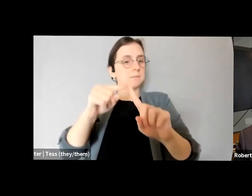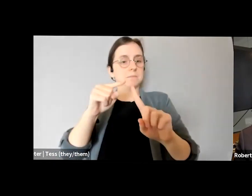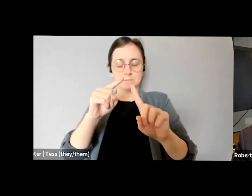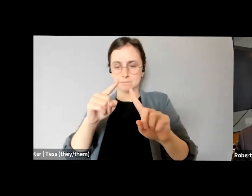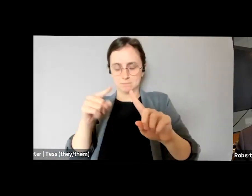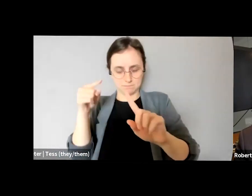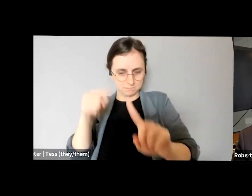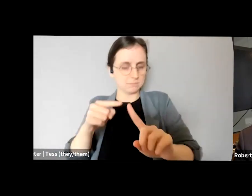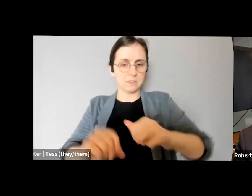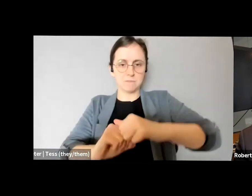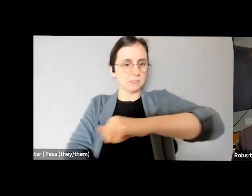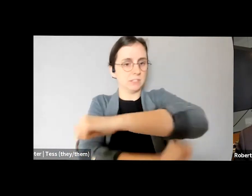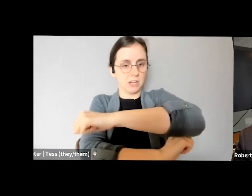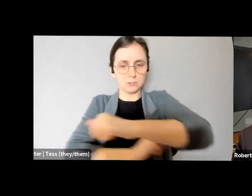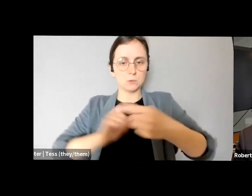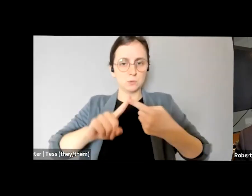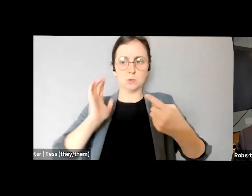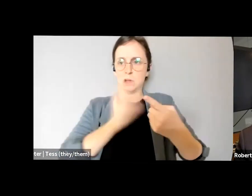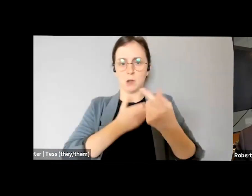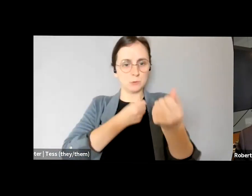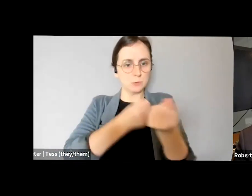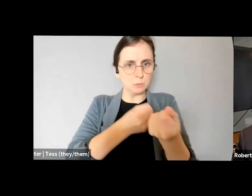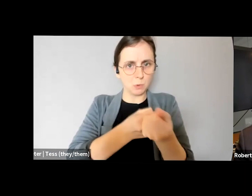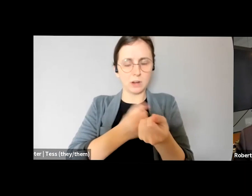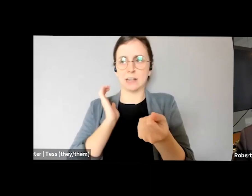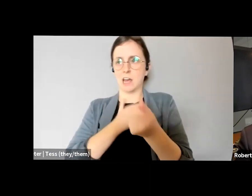help implement here at ARC.